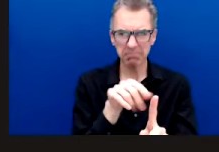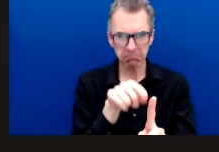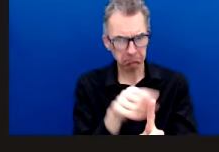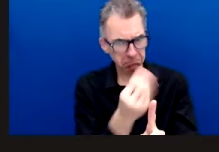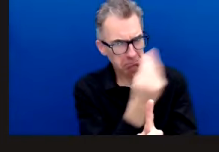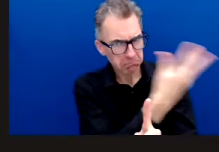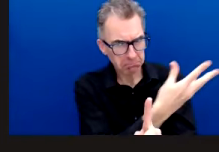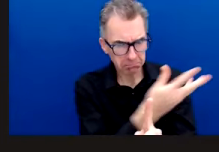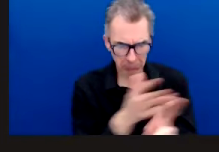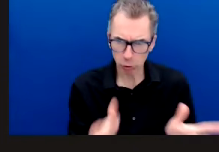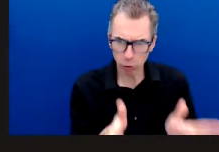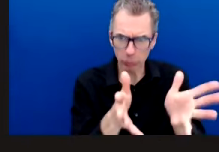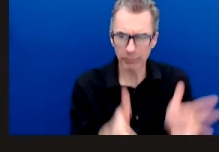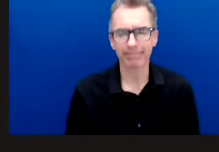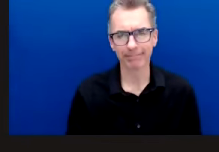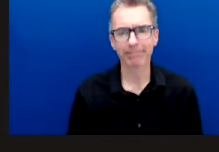IX coordinator.